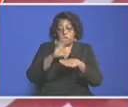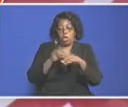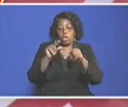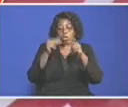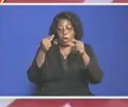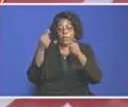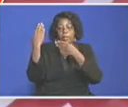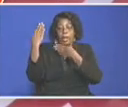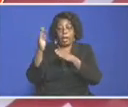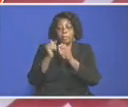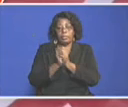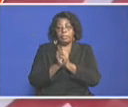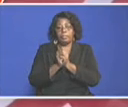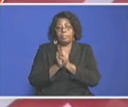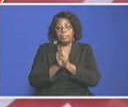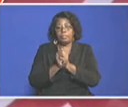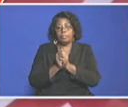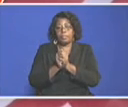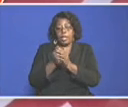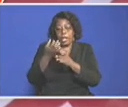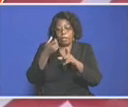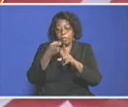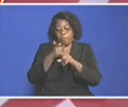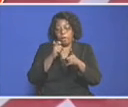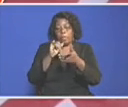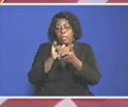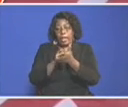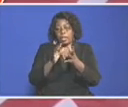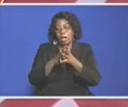Grand Bahama. And of that amount,